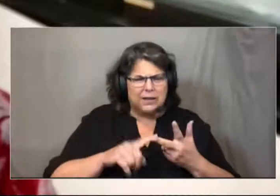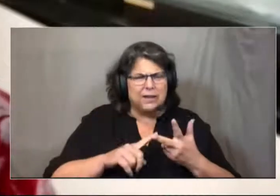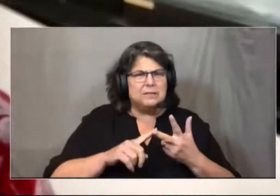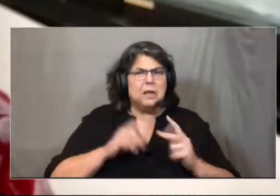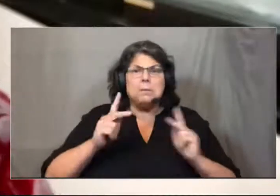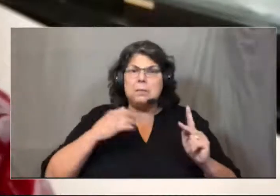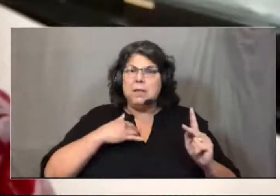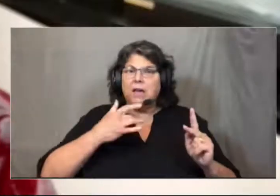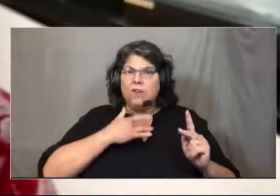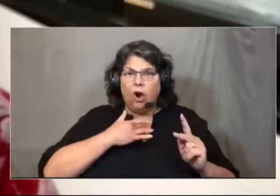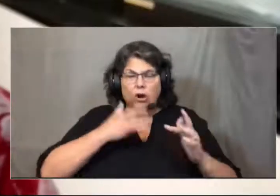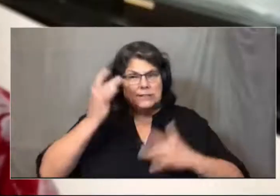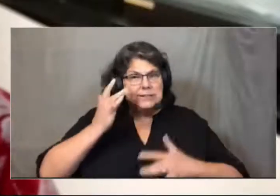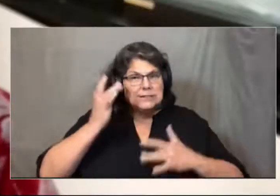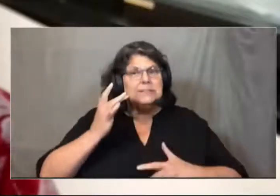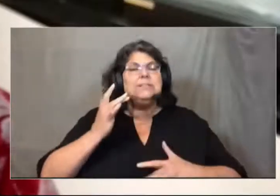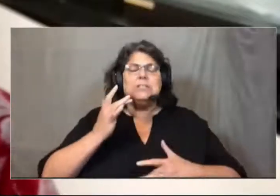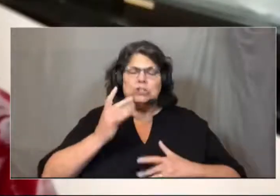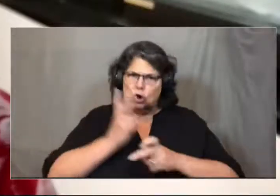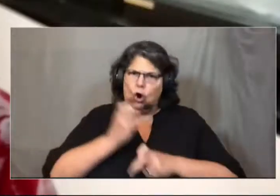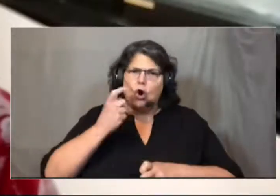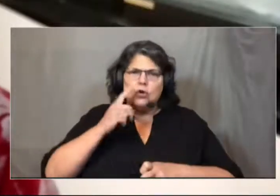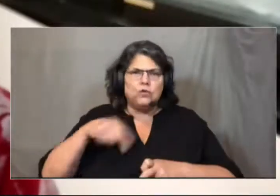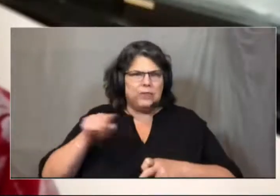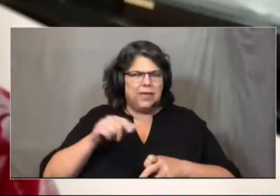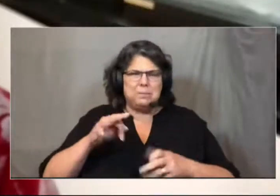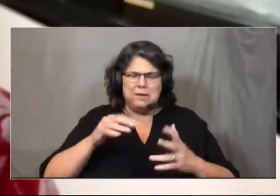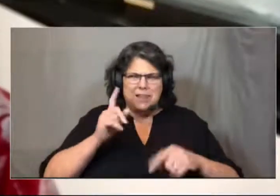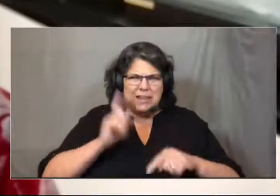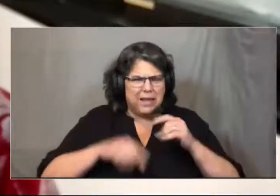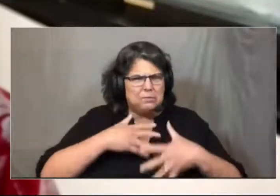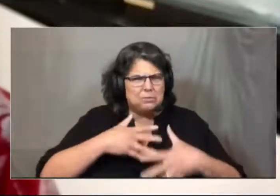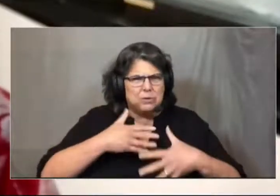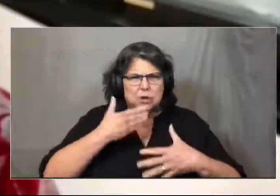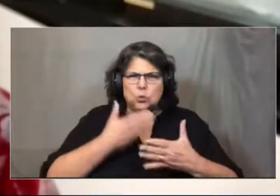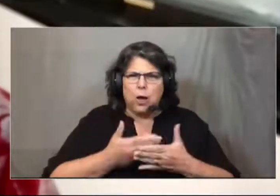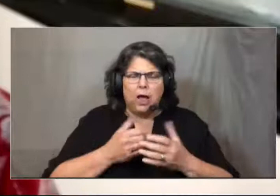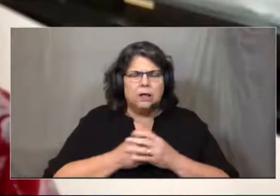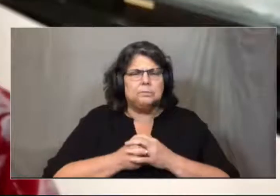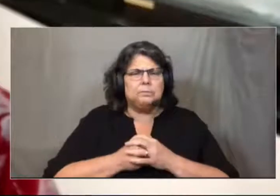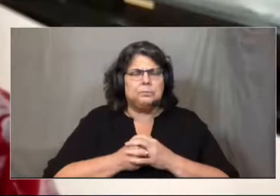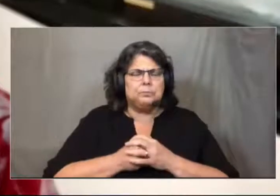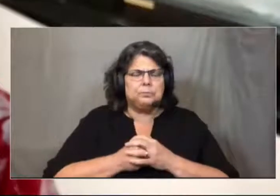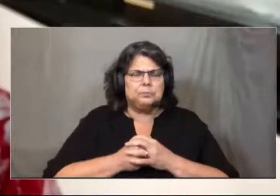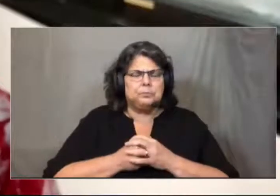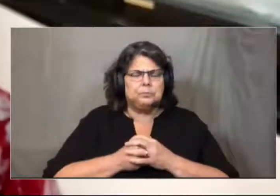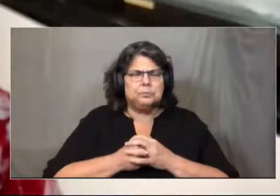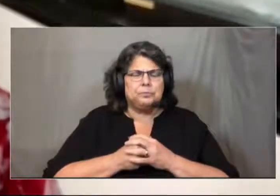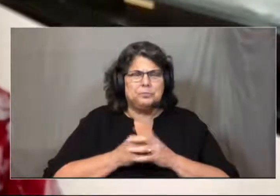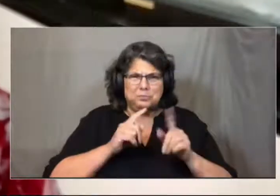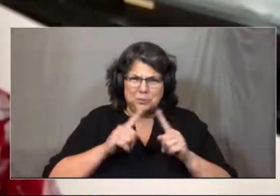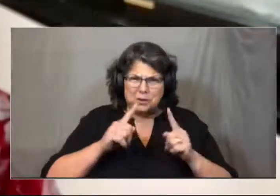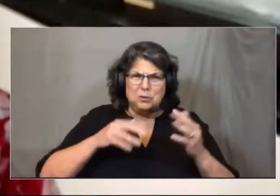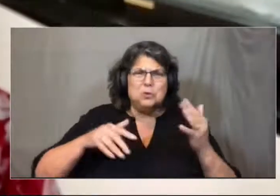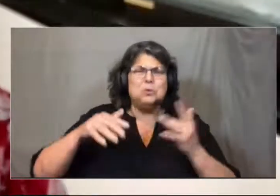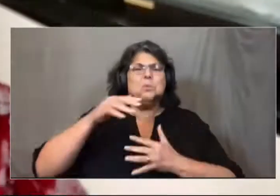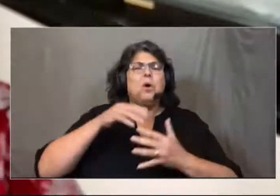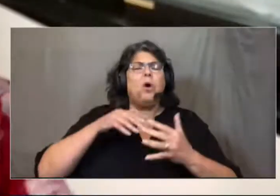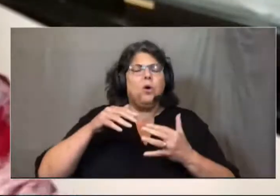breathing is a problem. But these fumes can have